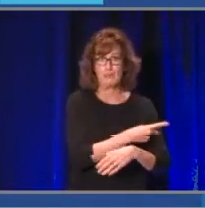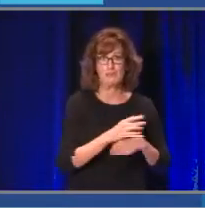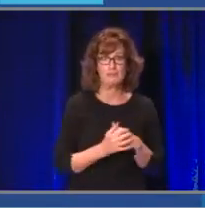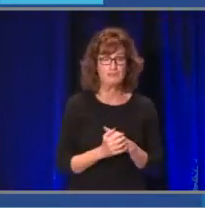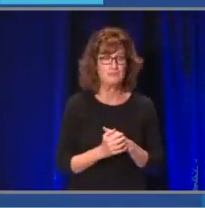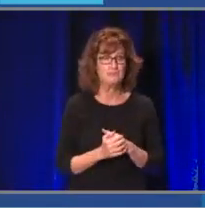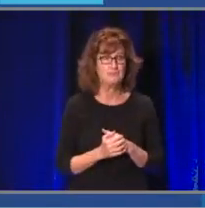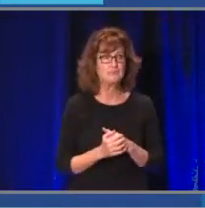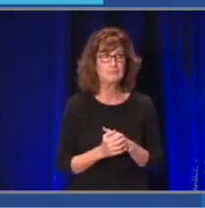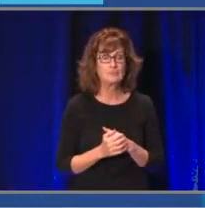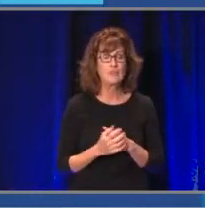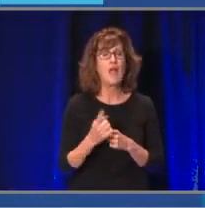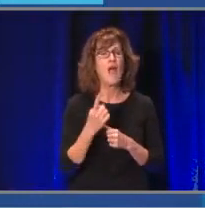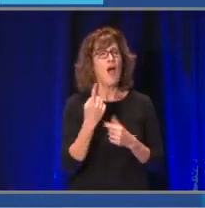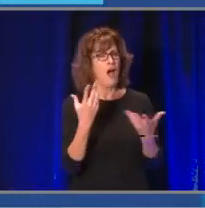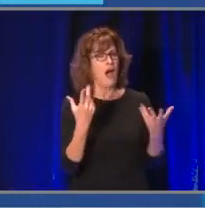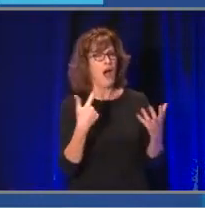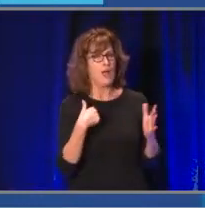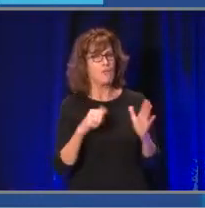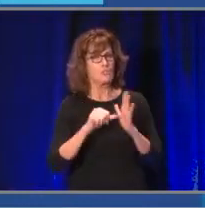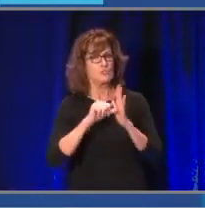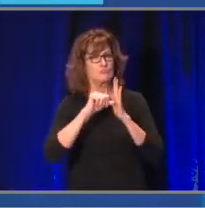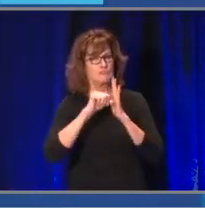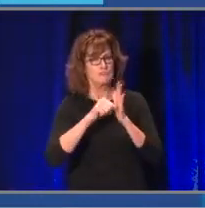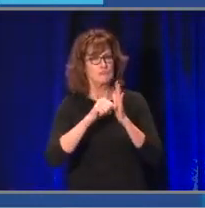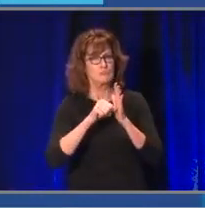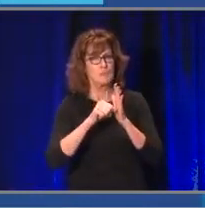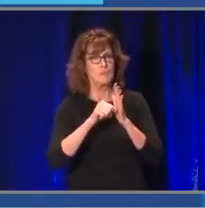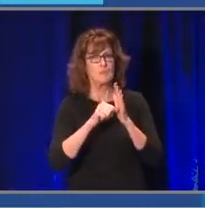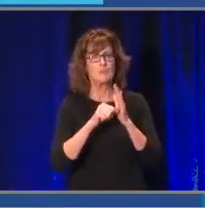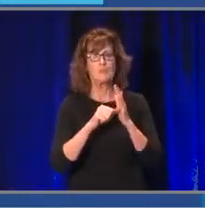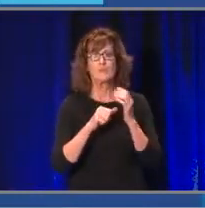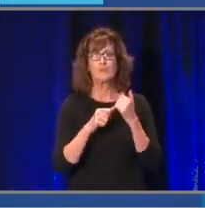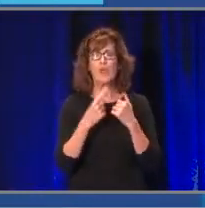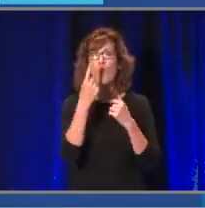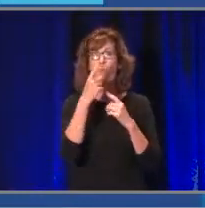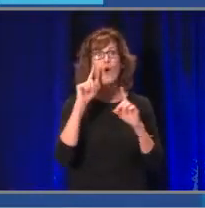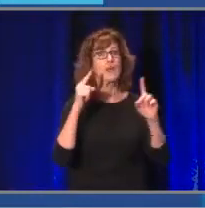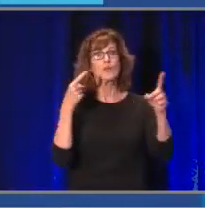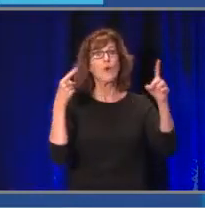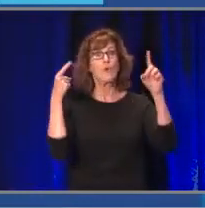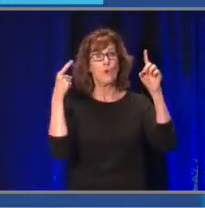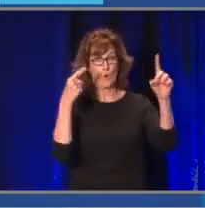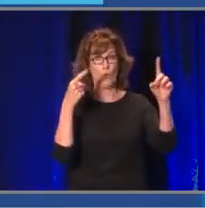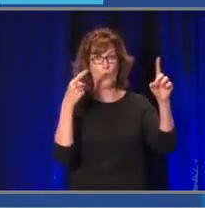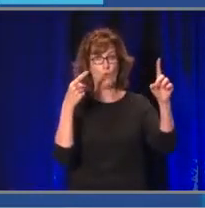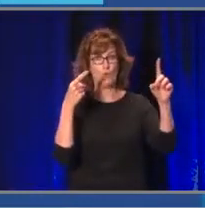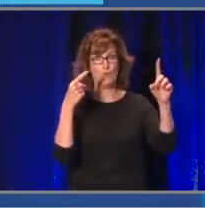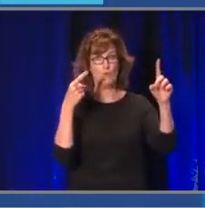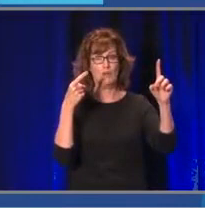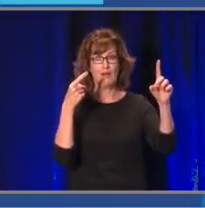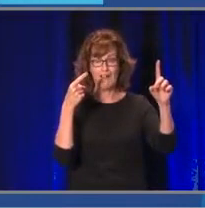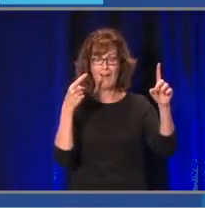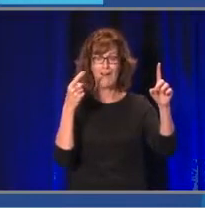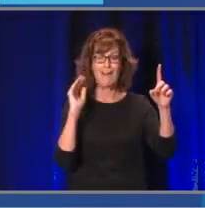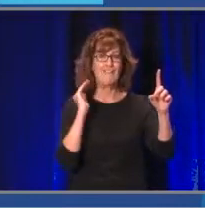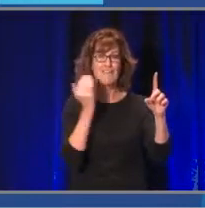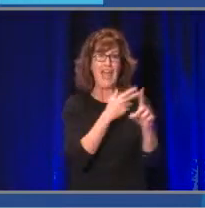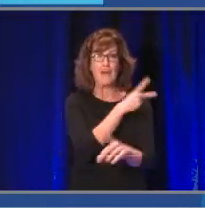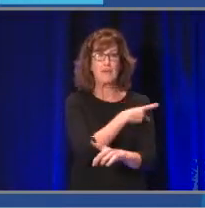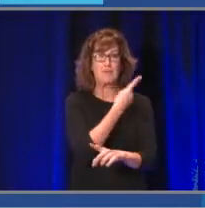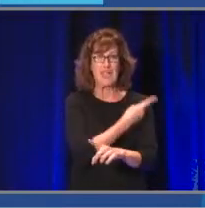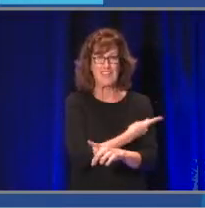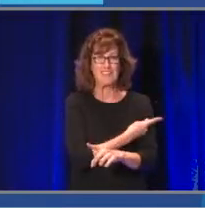of stress and focus in on is, one of the goals of being a patient at Hackensack University